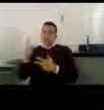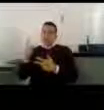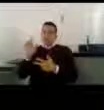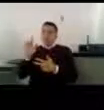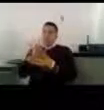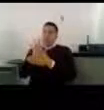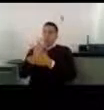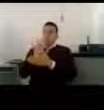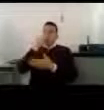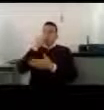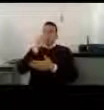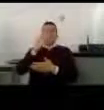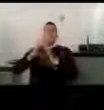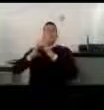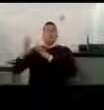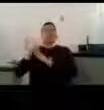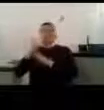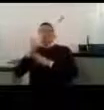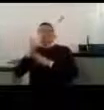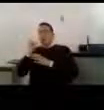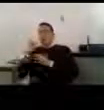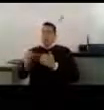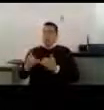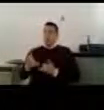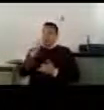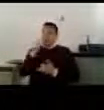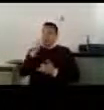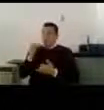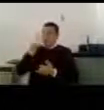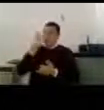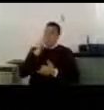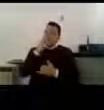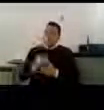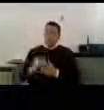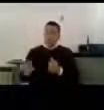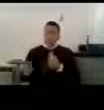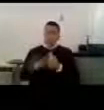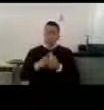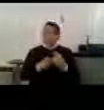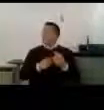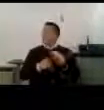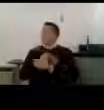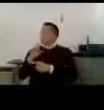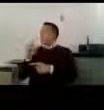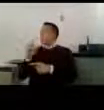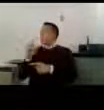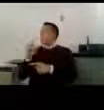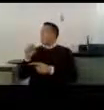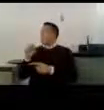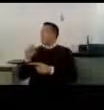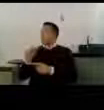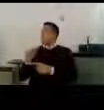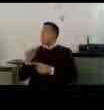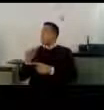future. Hi, Donna. Thank you for joining us today. Sure. You are a self-proclaimed history